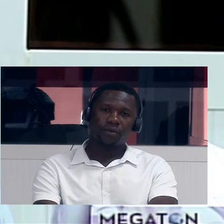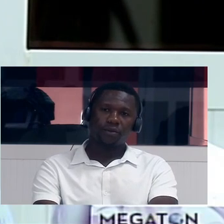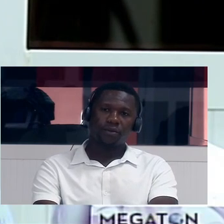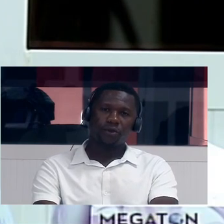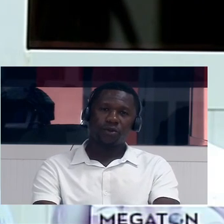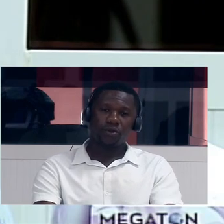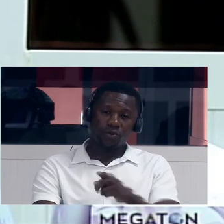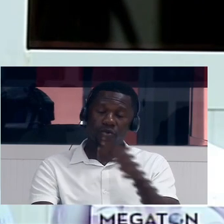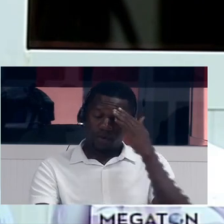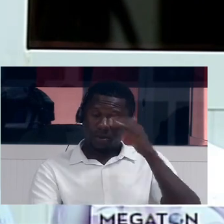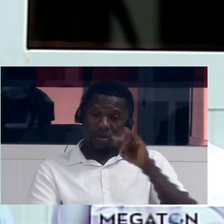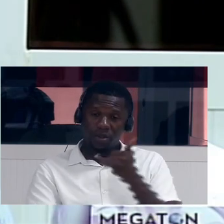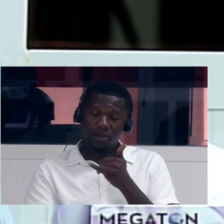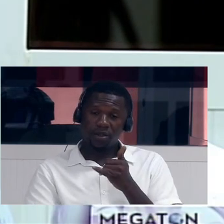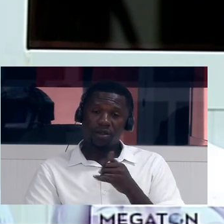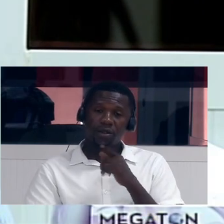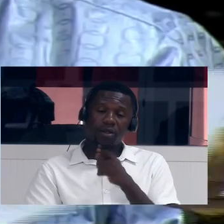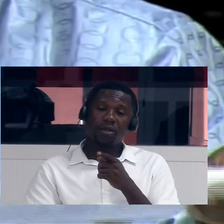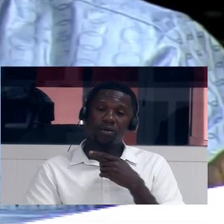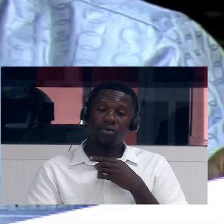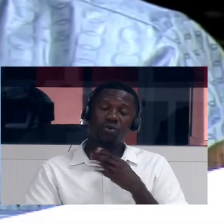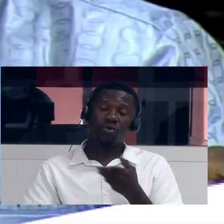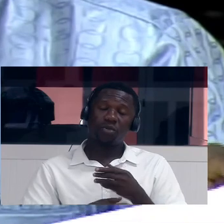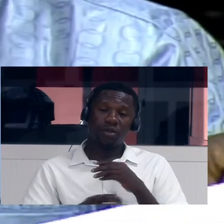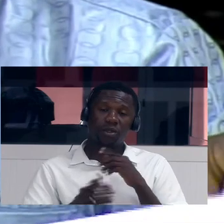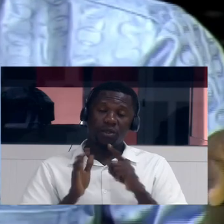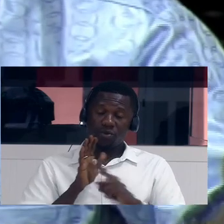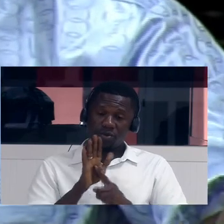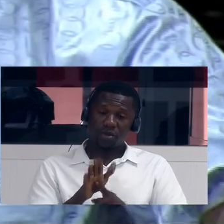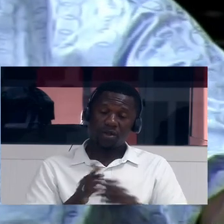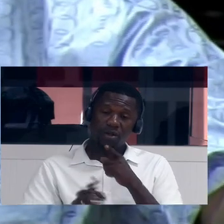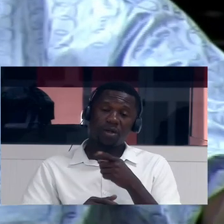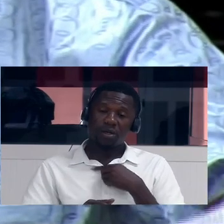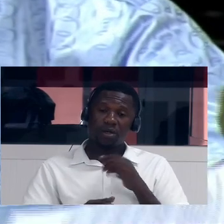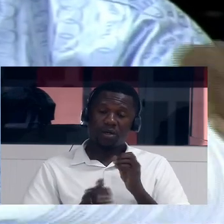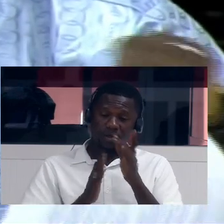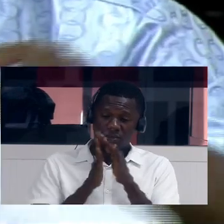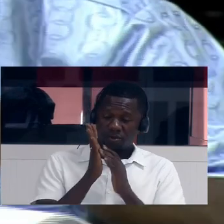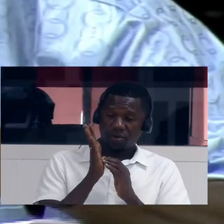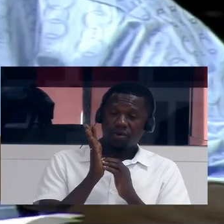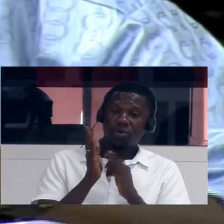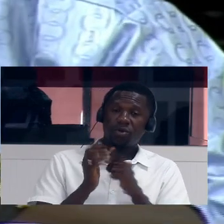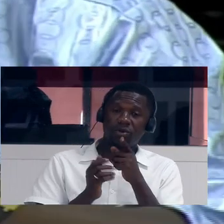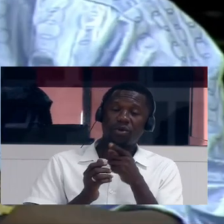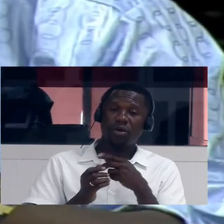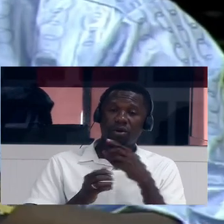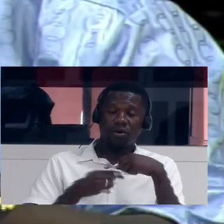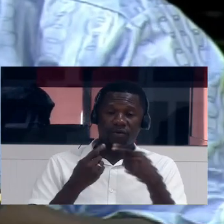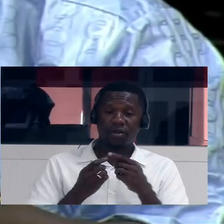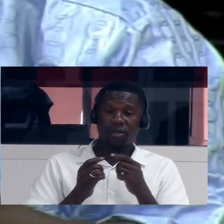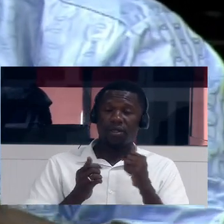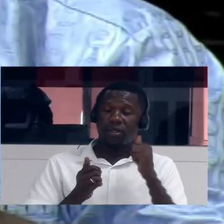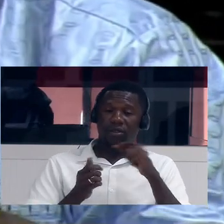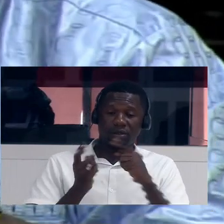Do you agree that it was to be expected that an audit would be done of the ammunition that